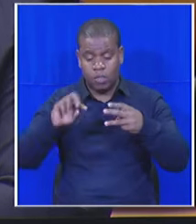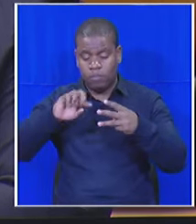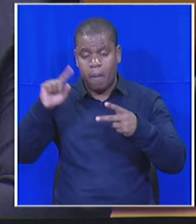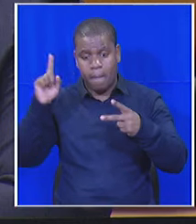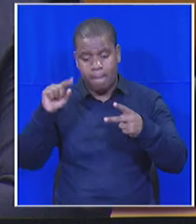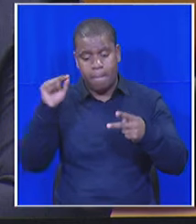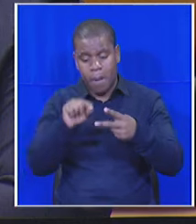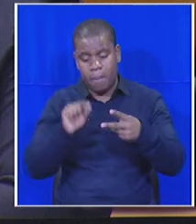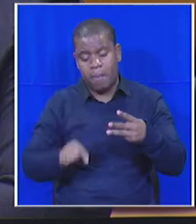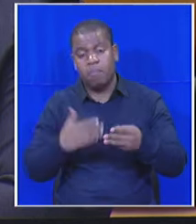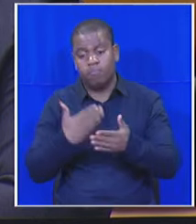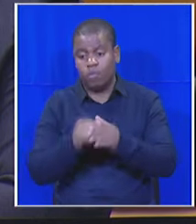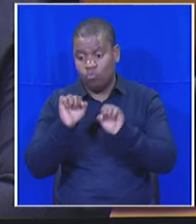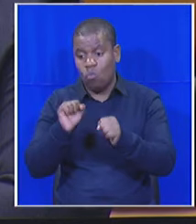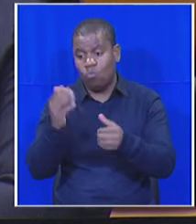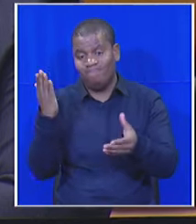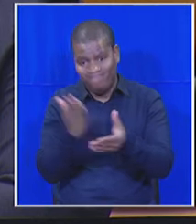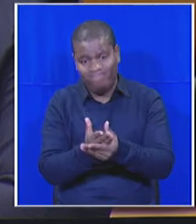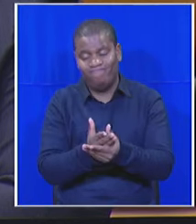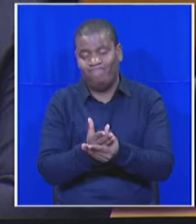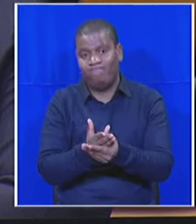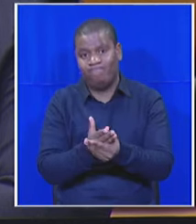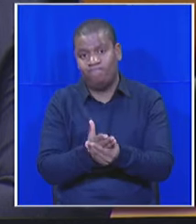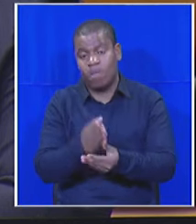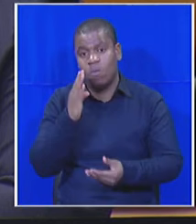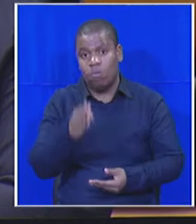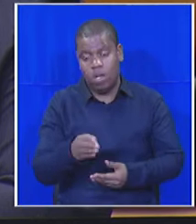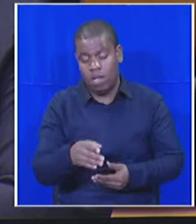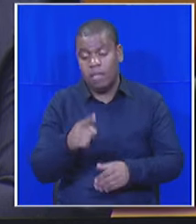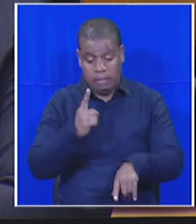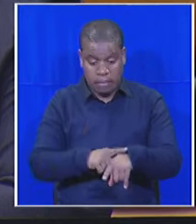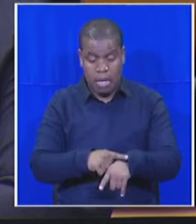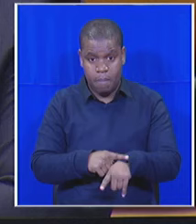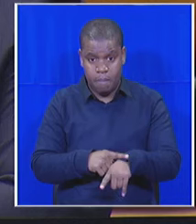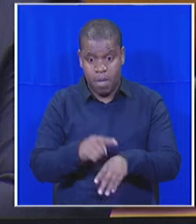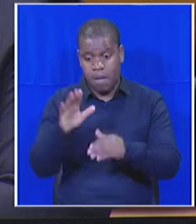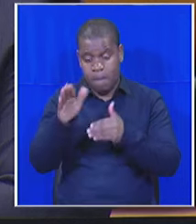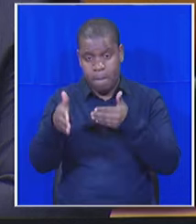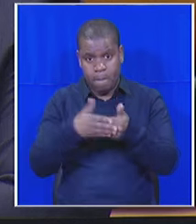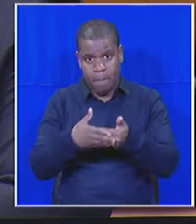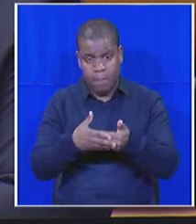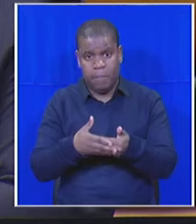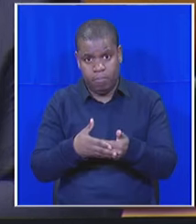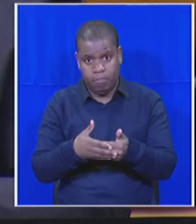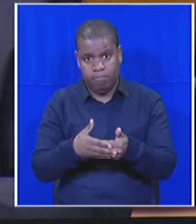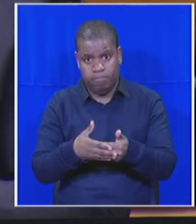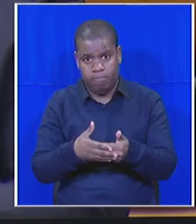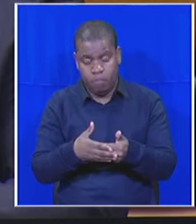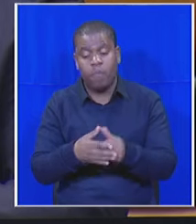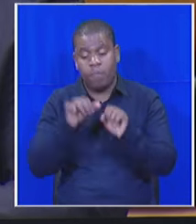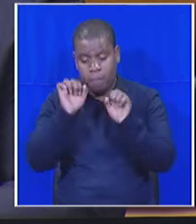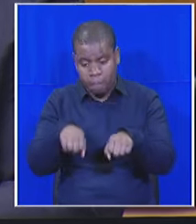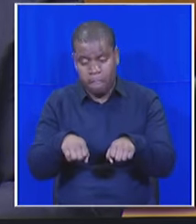will be recorded as the member's vote when the voting session is closed by the chair. The question before the